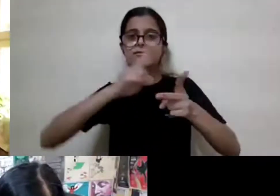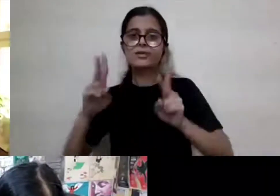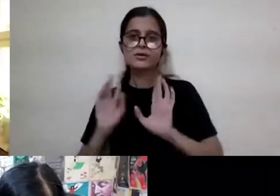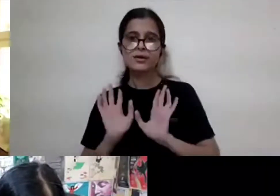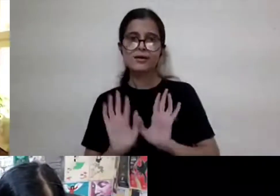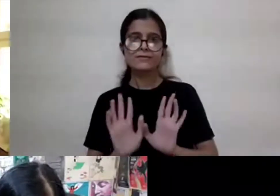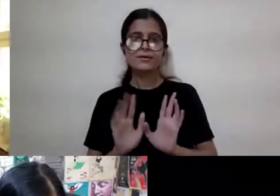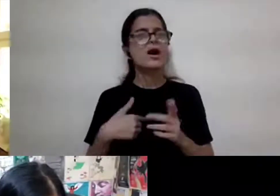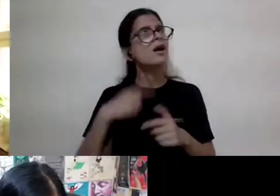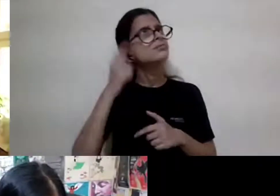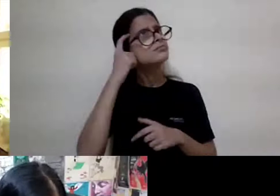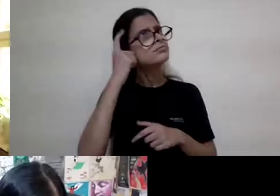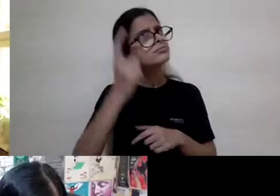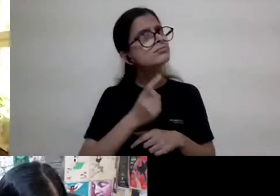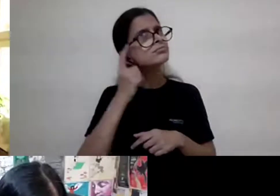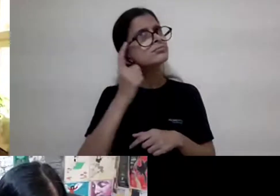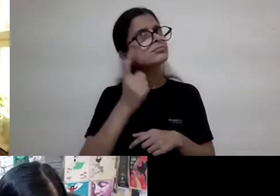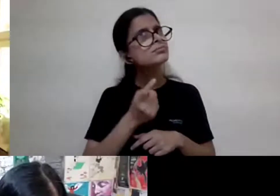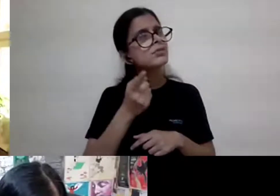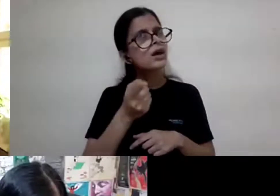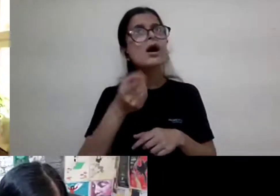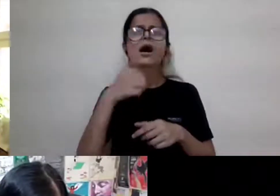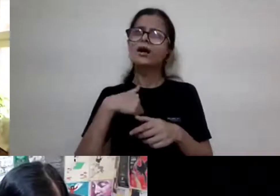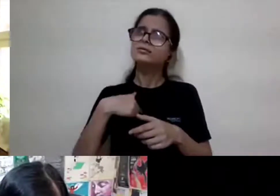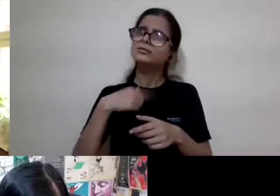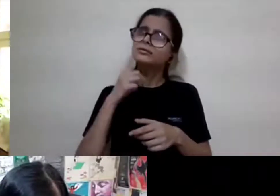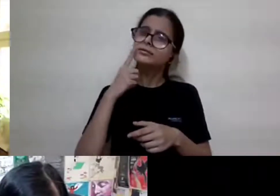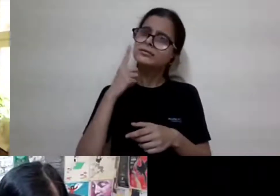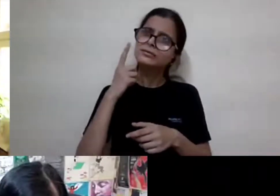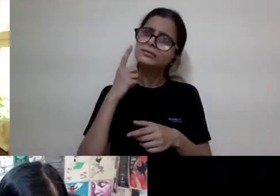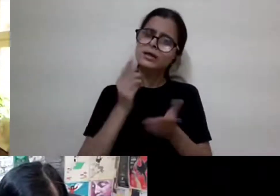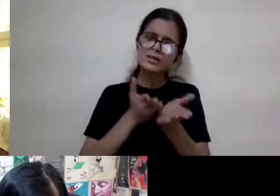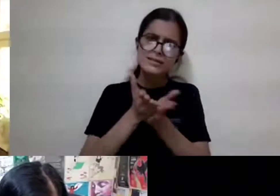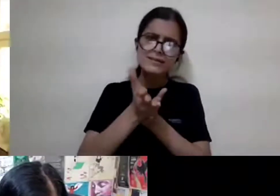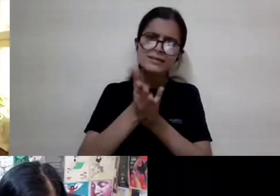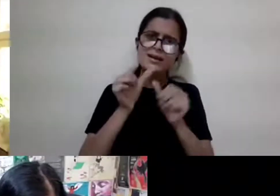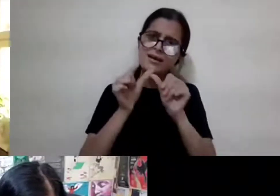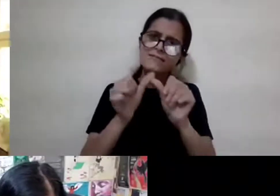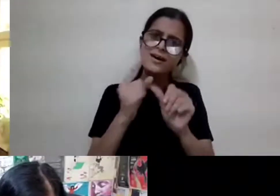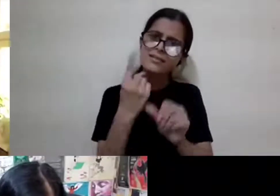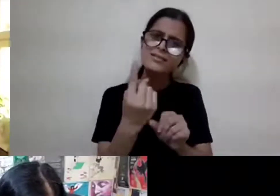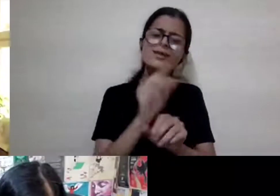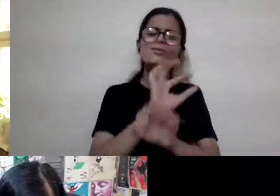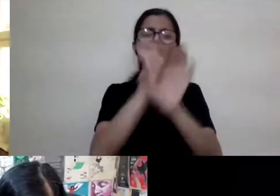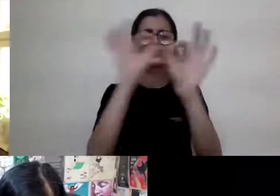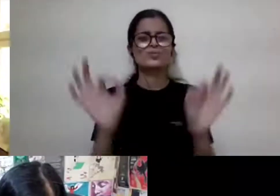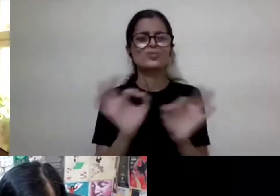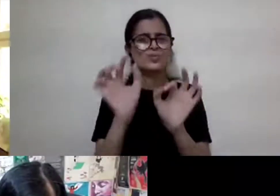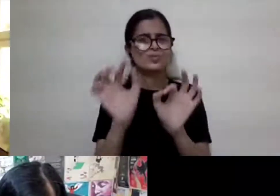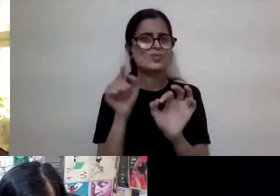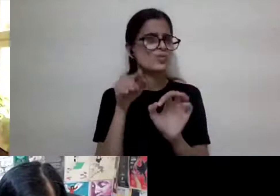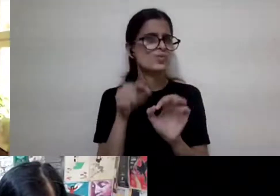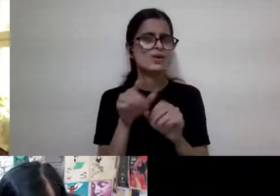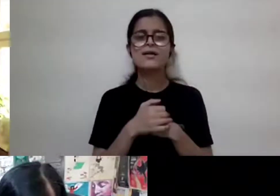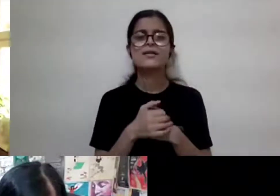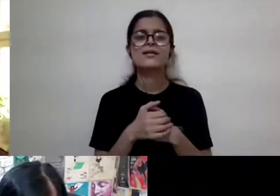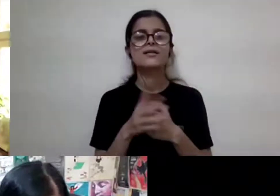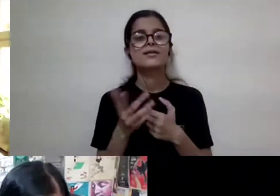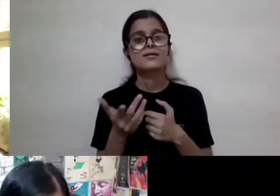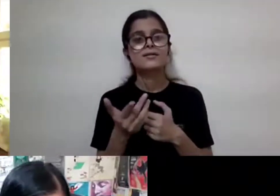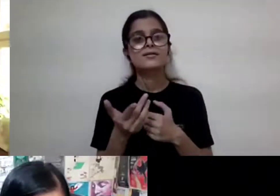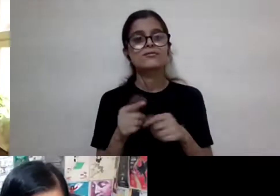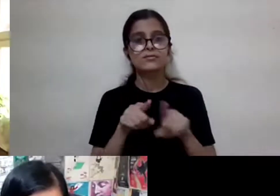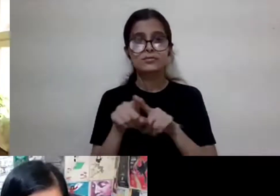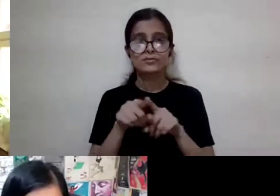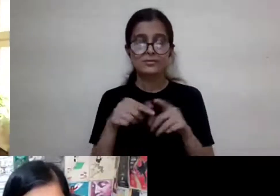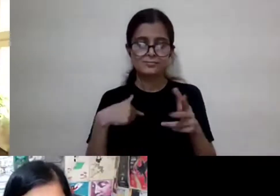So I don't think that there is like one simple answer to that, despite of like what